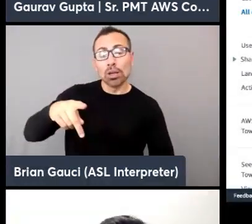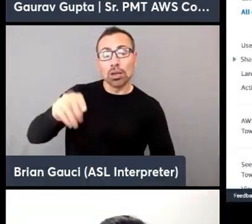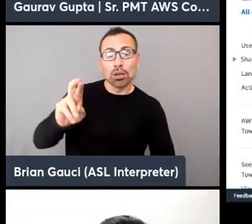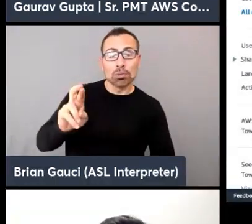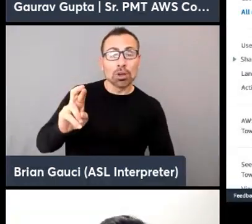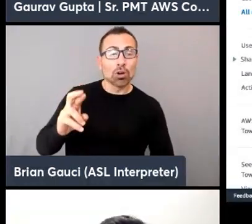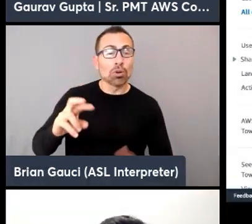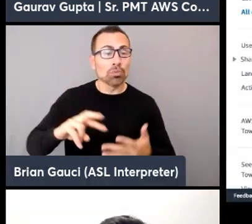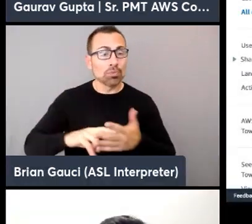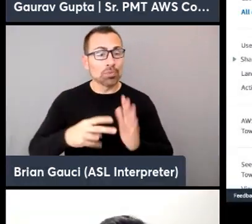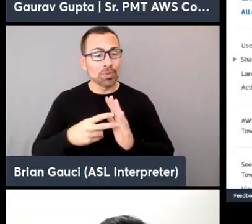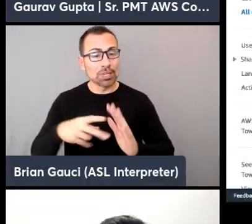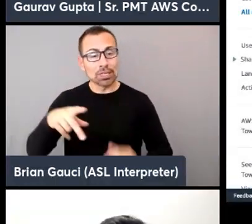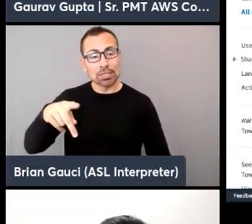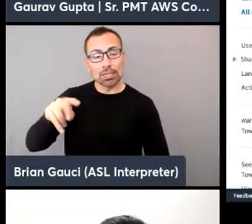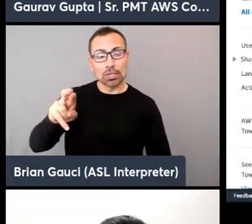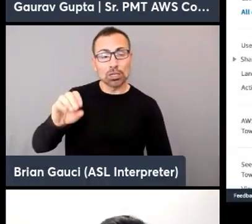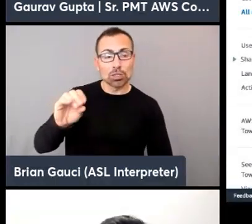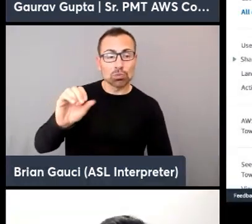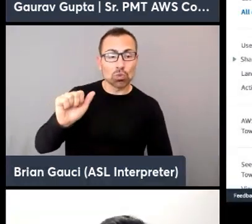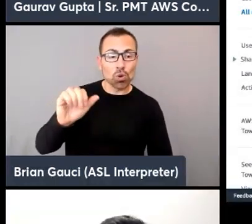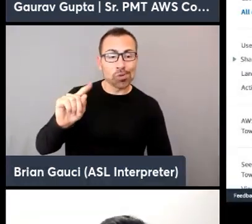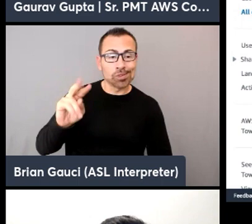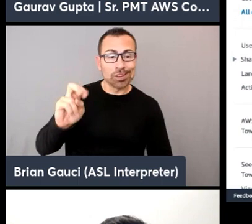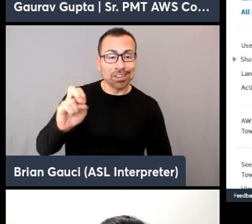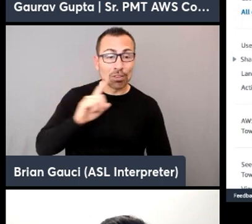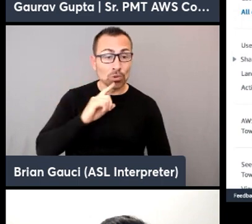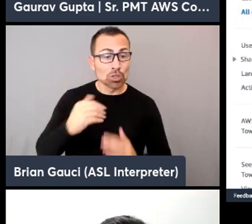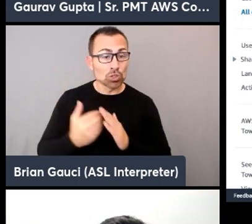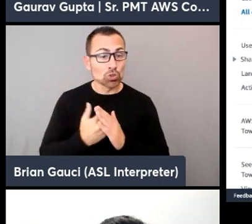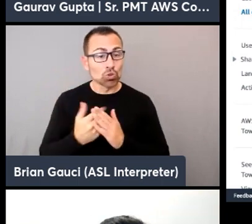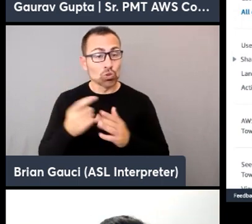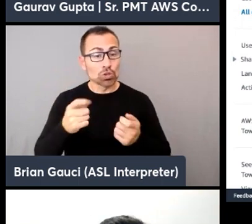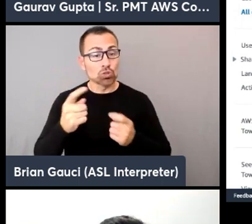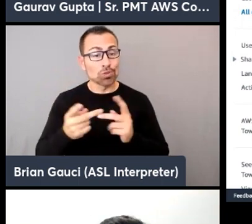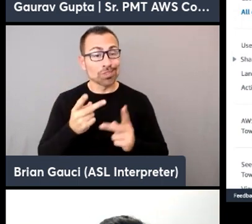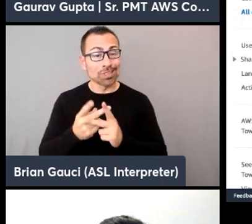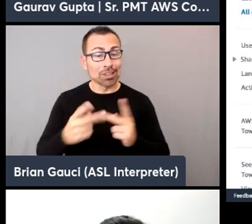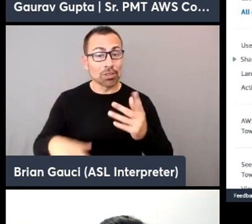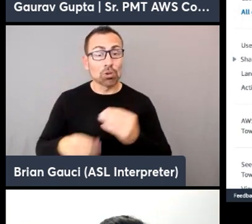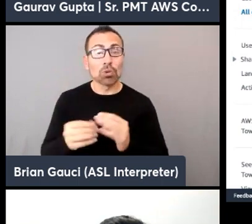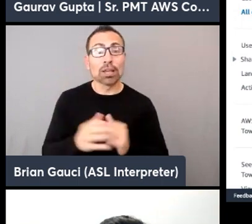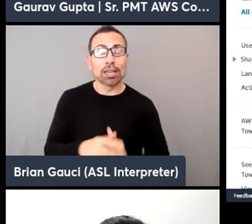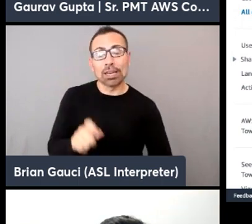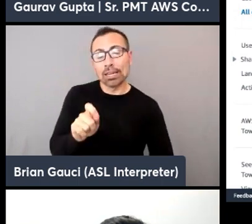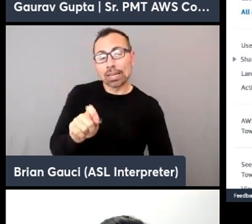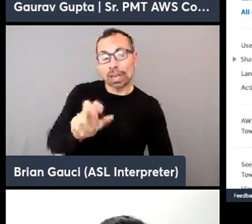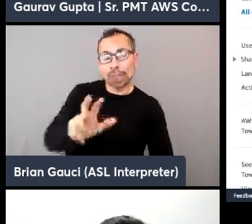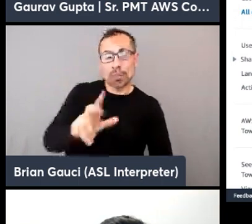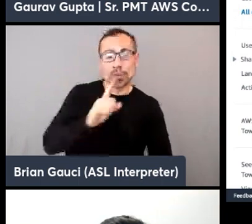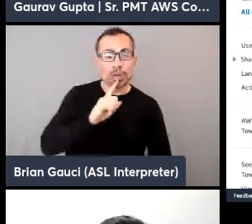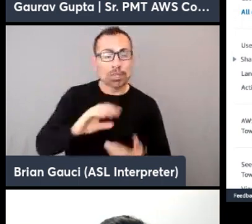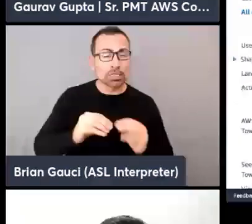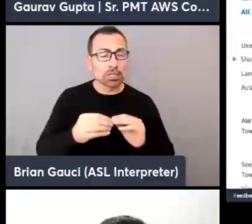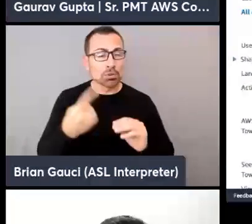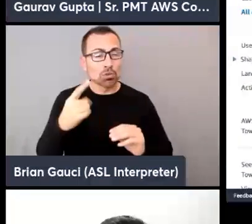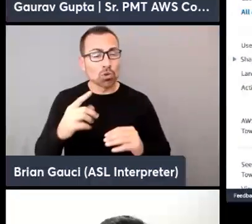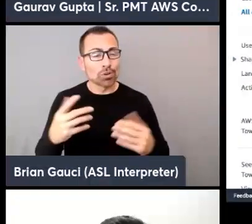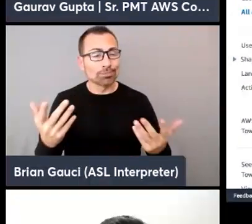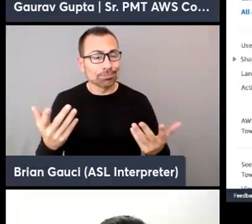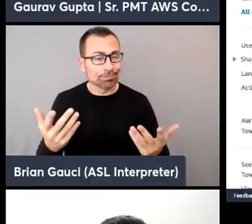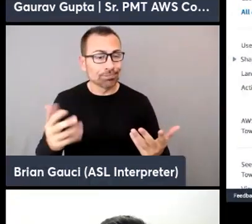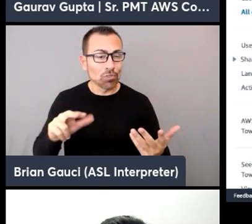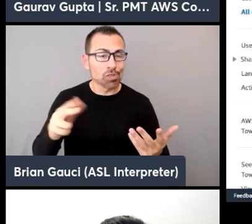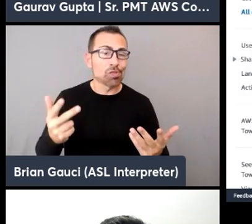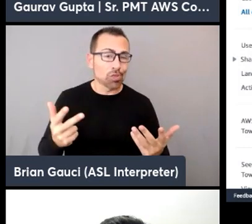proactive control, which is the new control type that we have added. And dot three is just a number for it's a number third